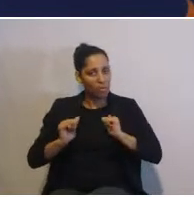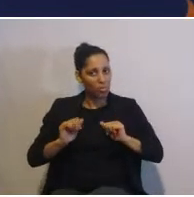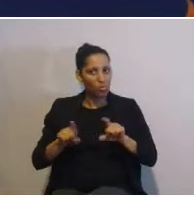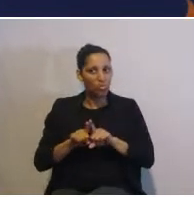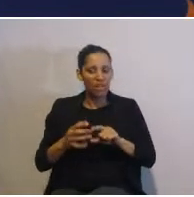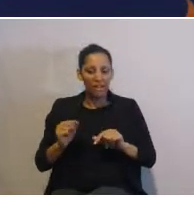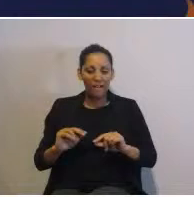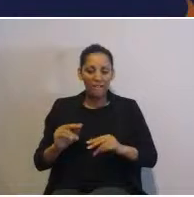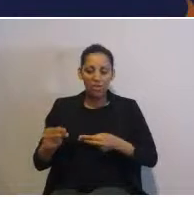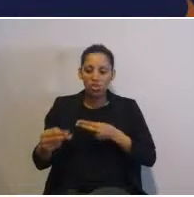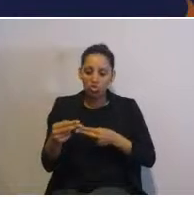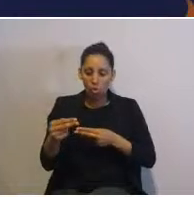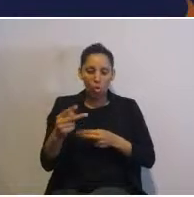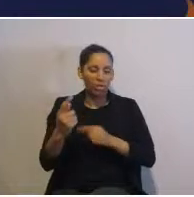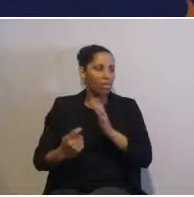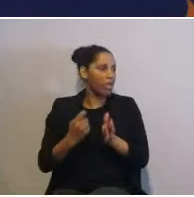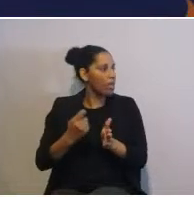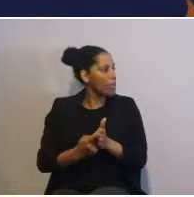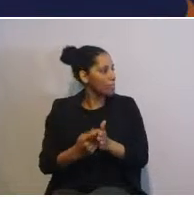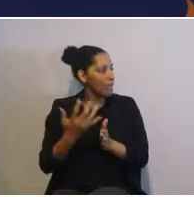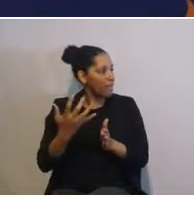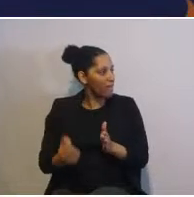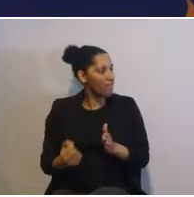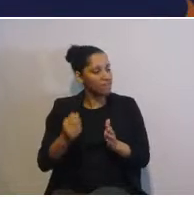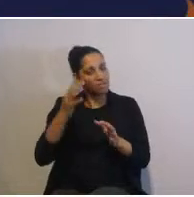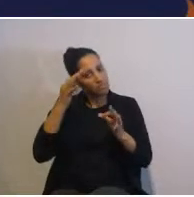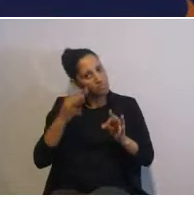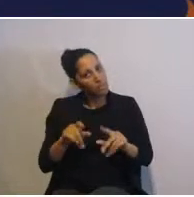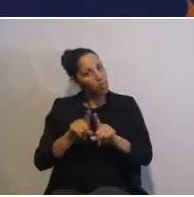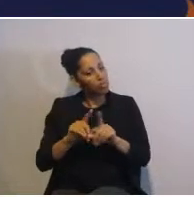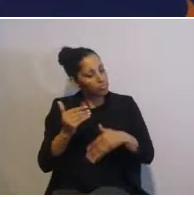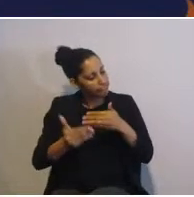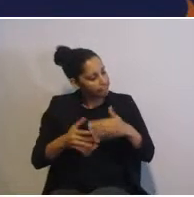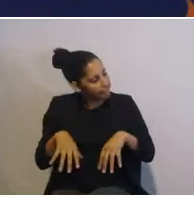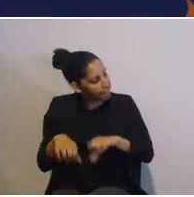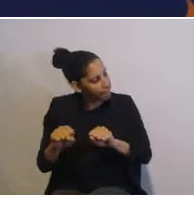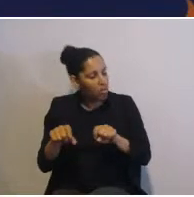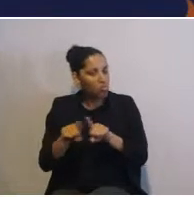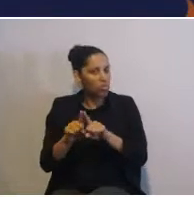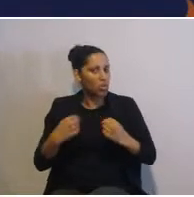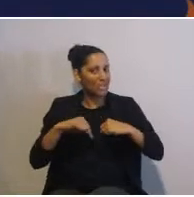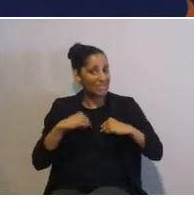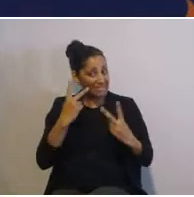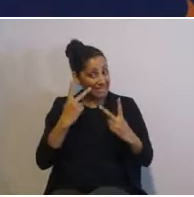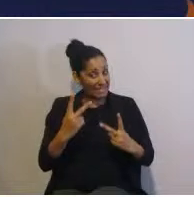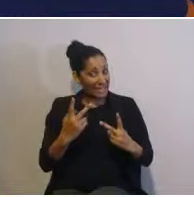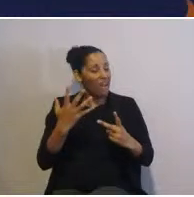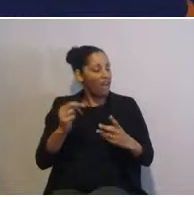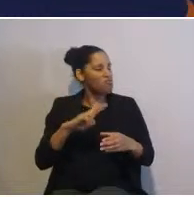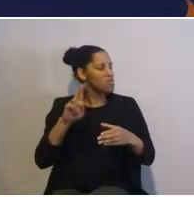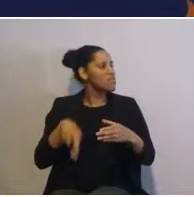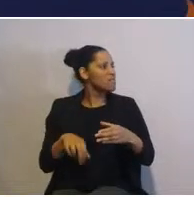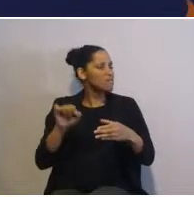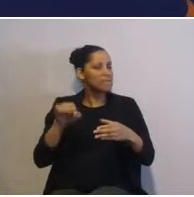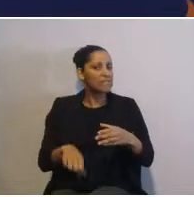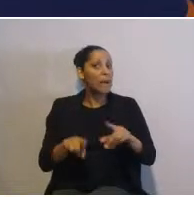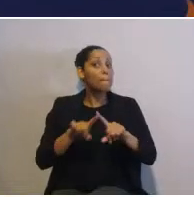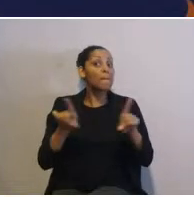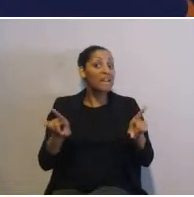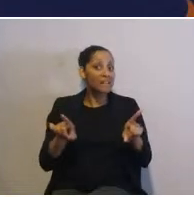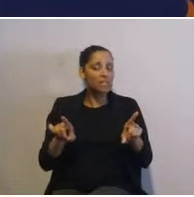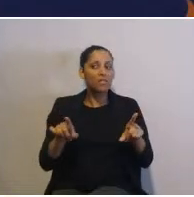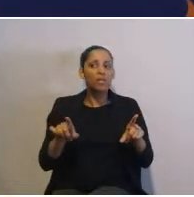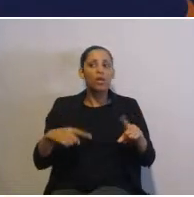short-term decisions and processes that have been undertaken, and we do see the result of that. But obviously there is